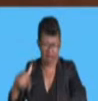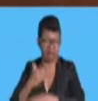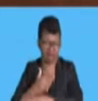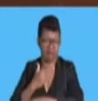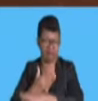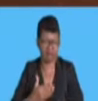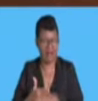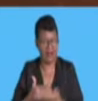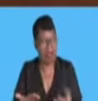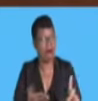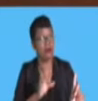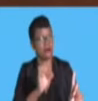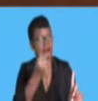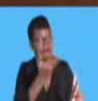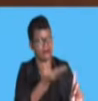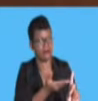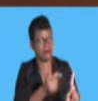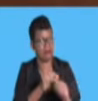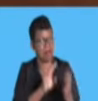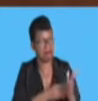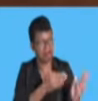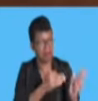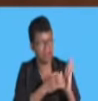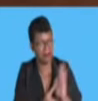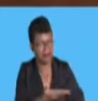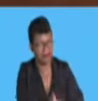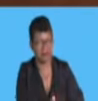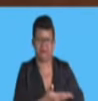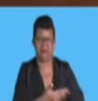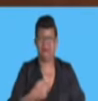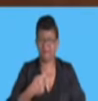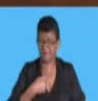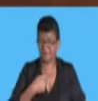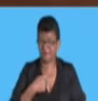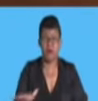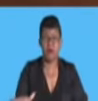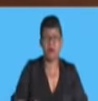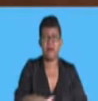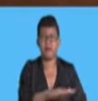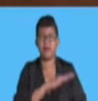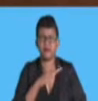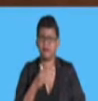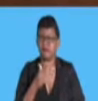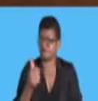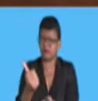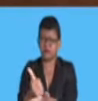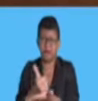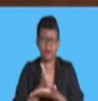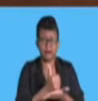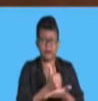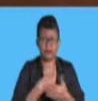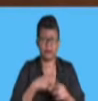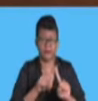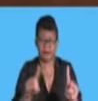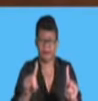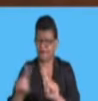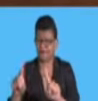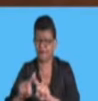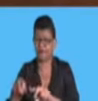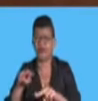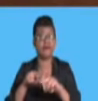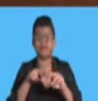nation and out to the international community of Fijians, I say thank you all very much. I